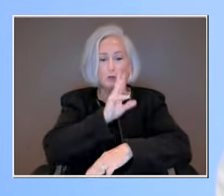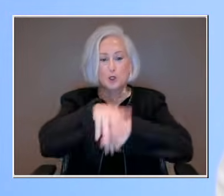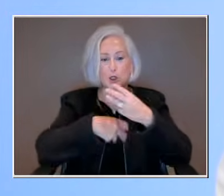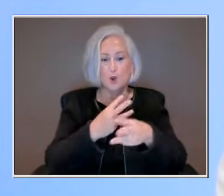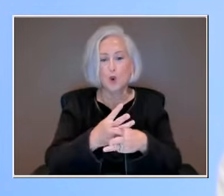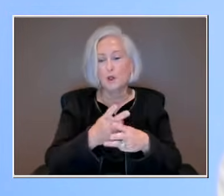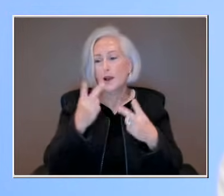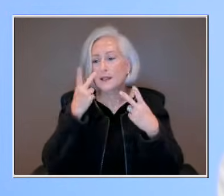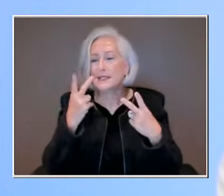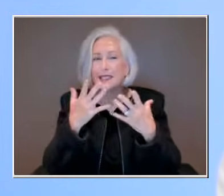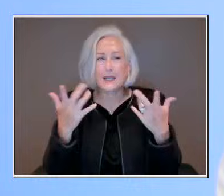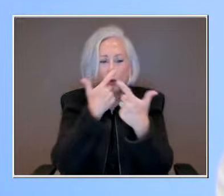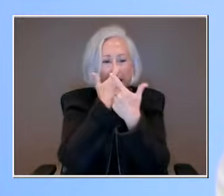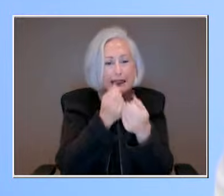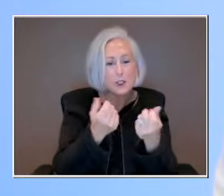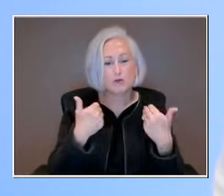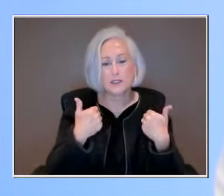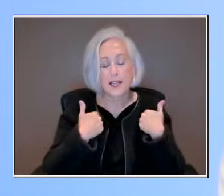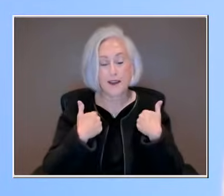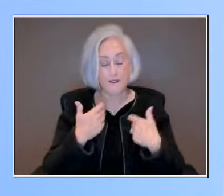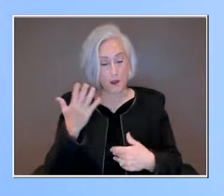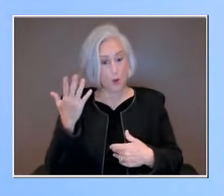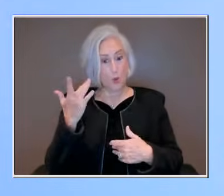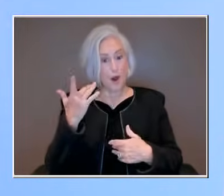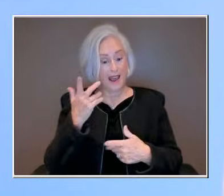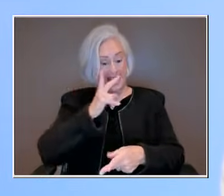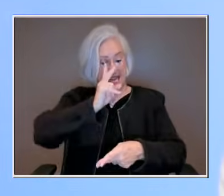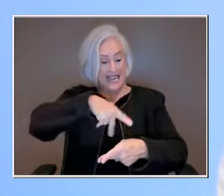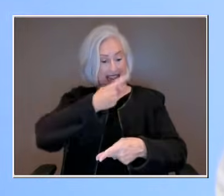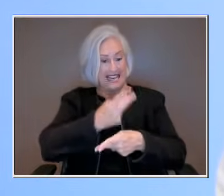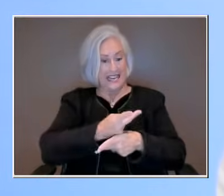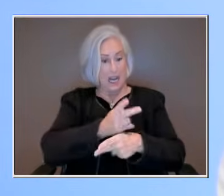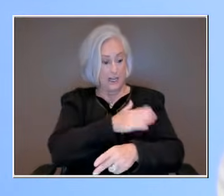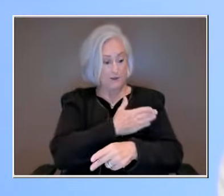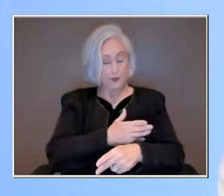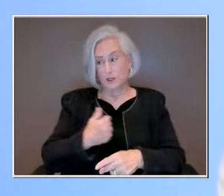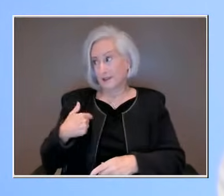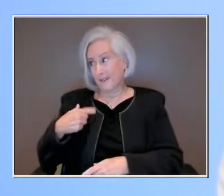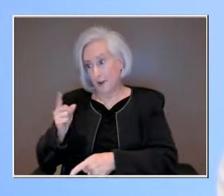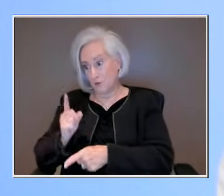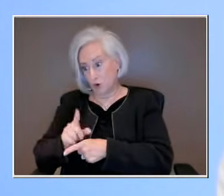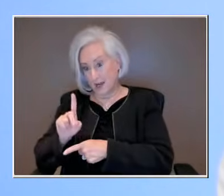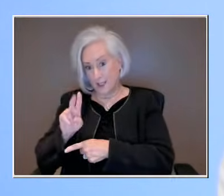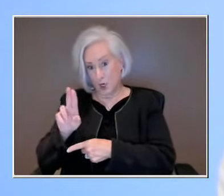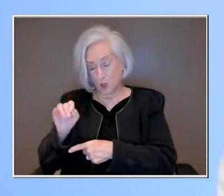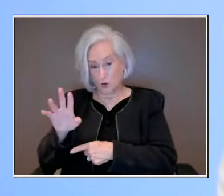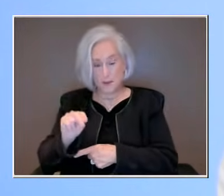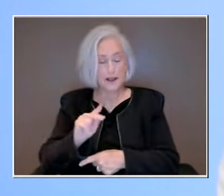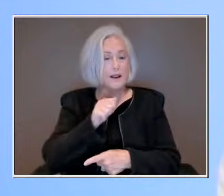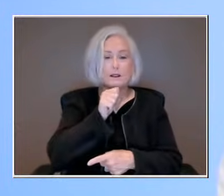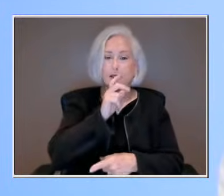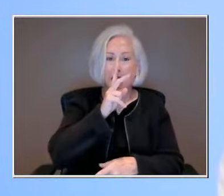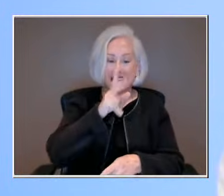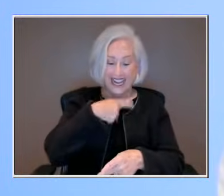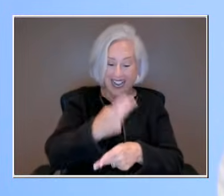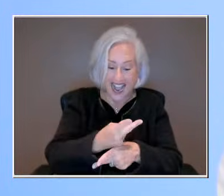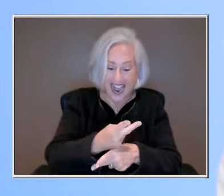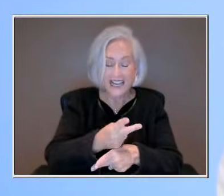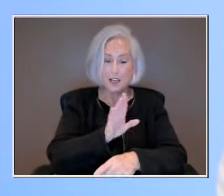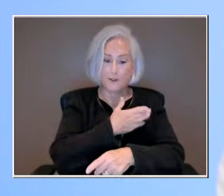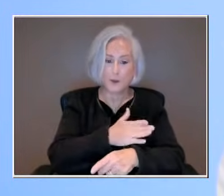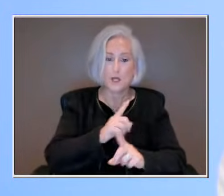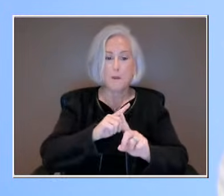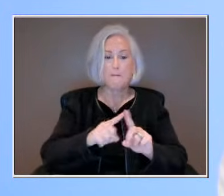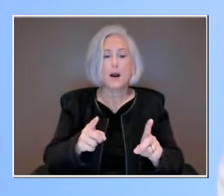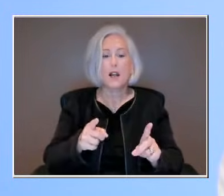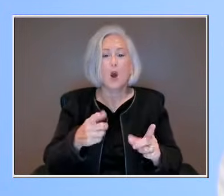because the type of music actually isn't, my understanding, Dr. Mann, it's not the type of music that matters, it's what actually appeals to you and